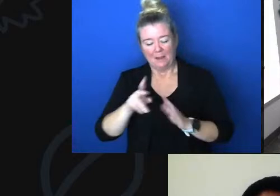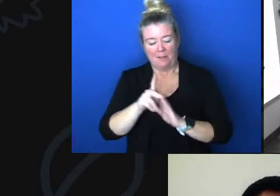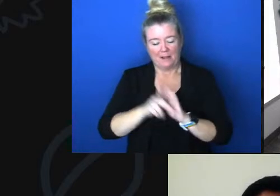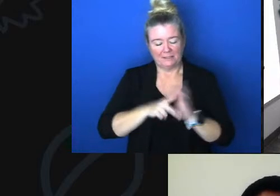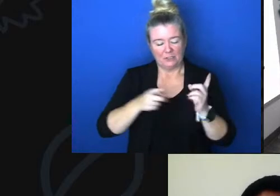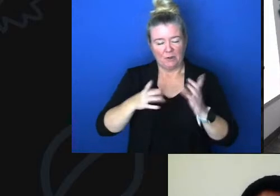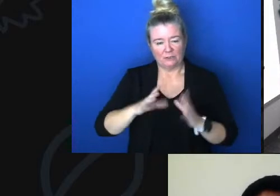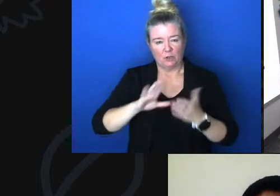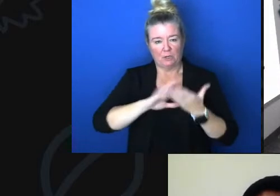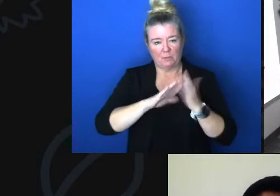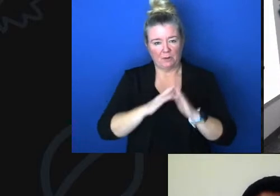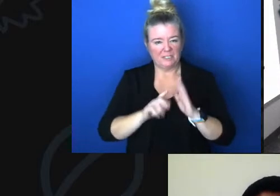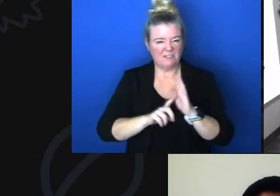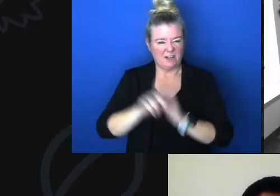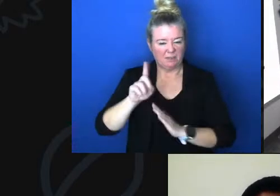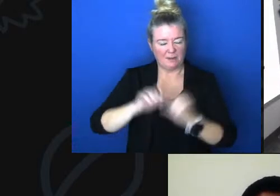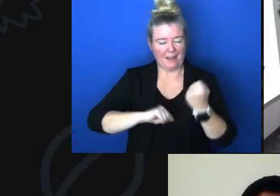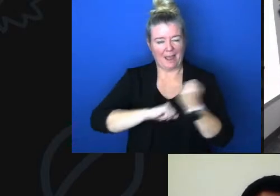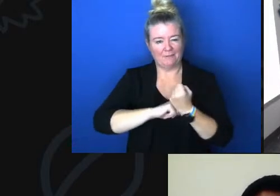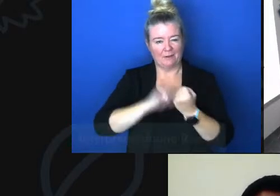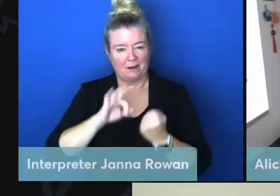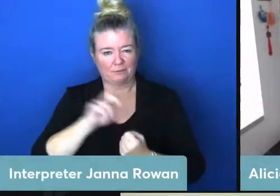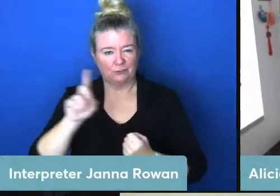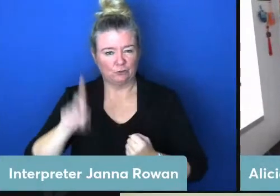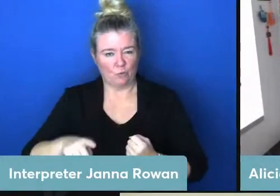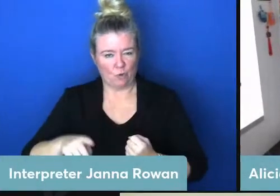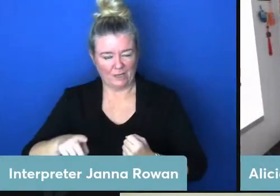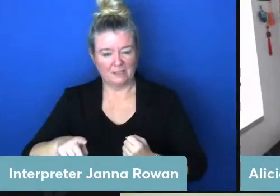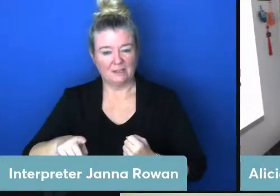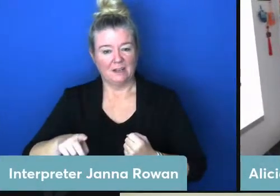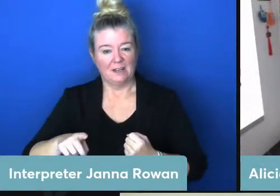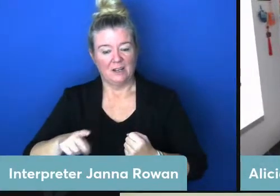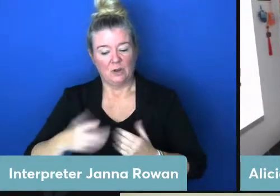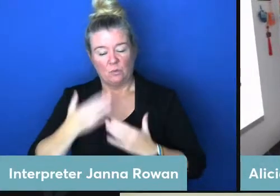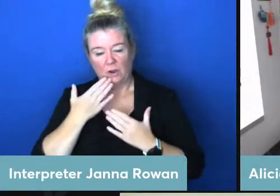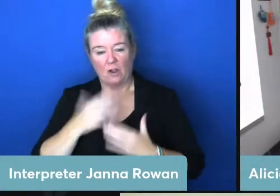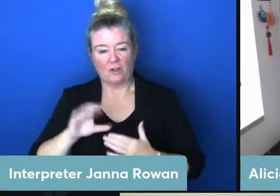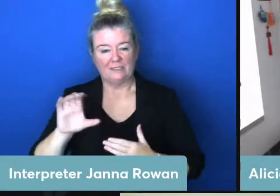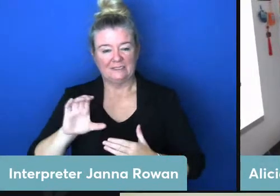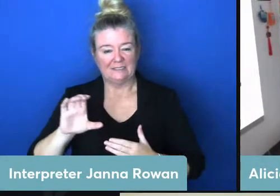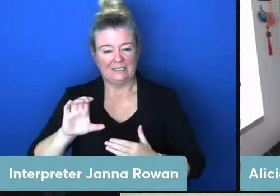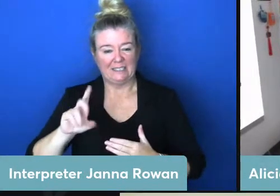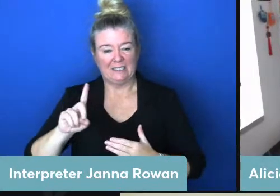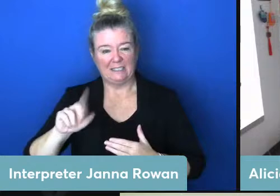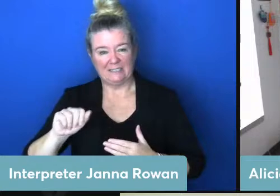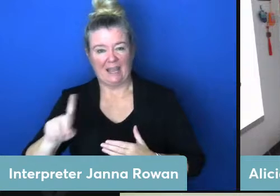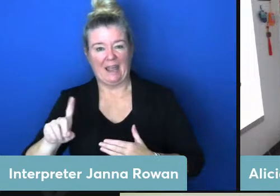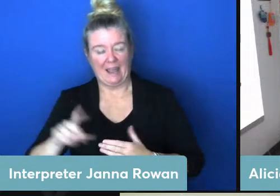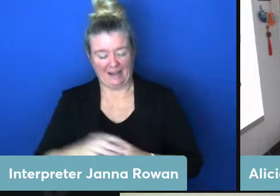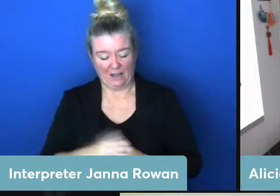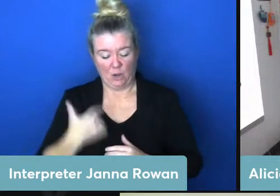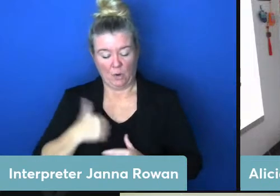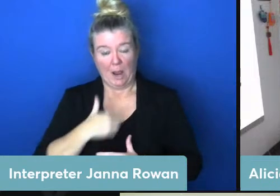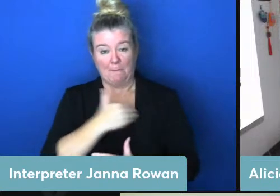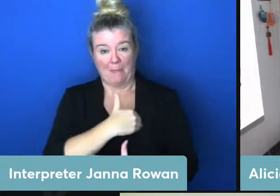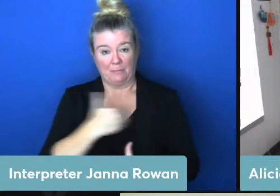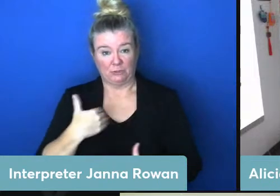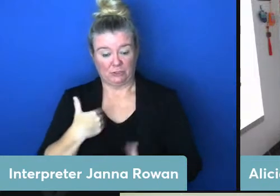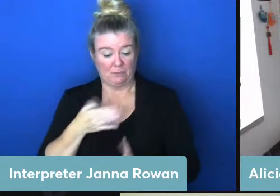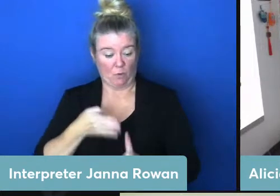Community Development Advocates of Detroit, which we affectionately call CDAD. We are a